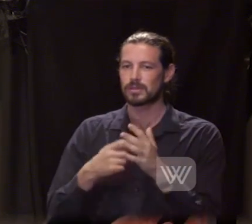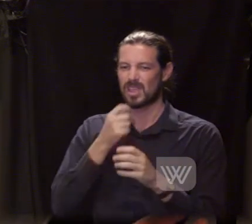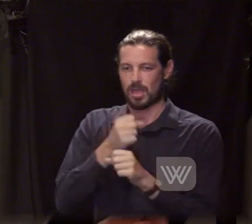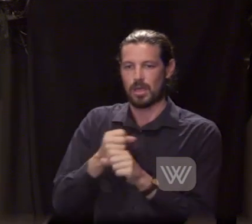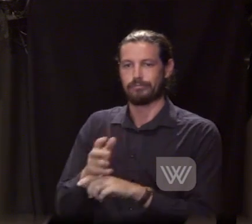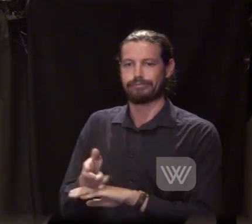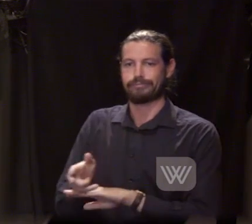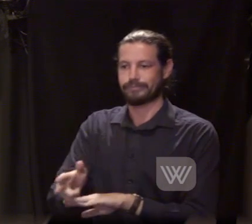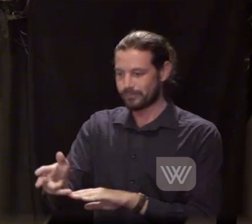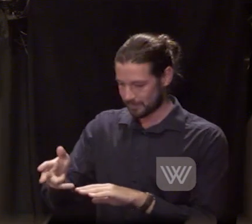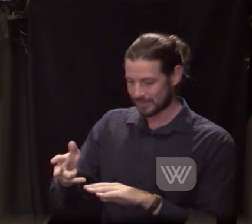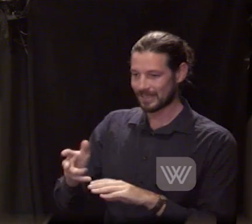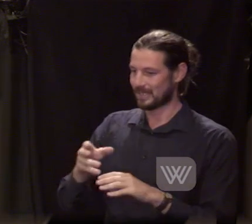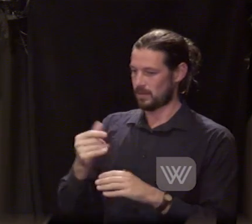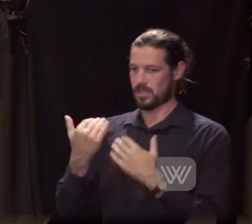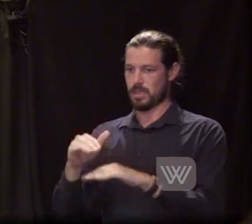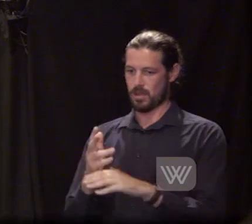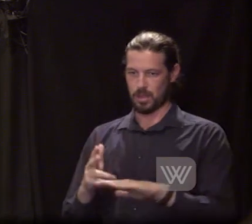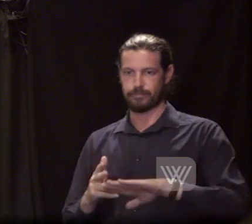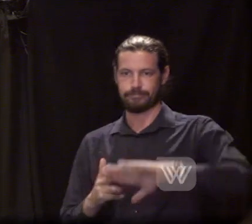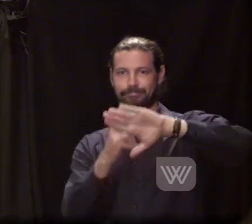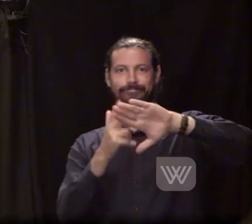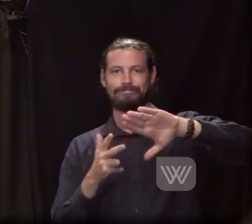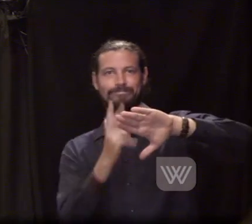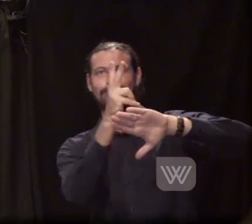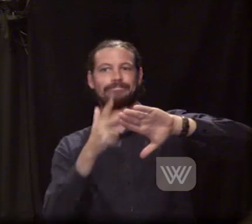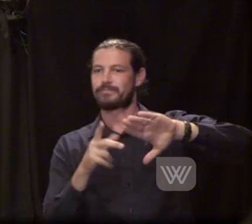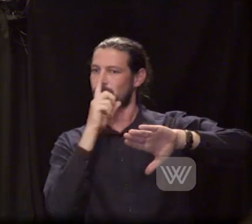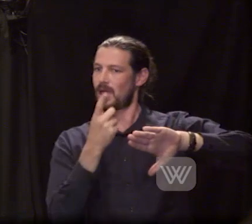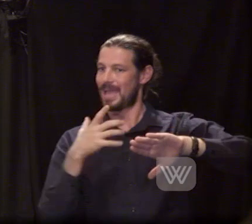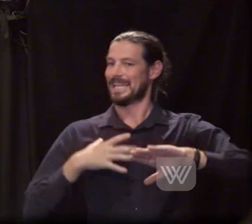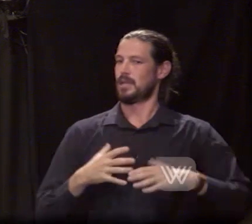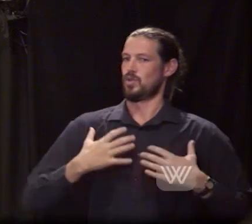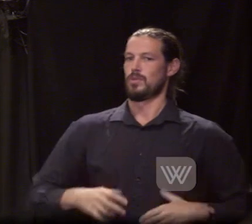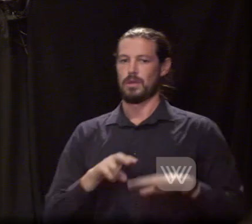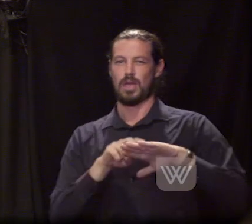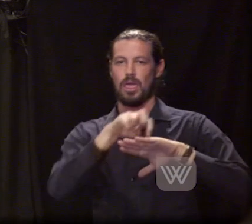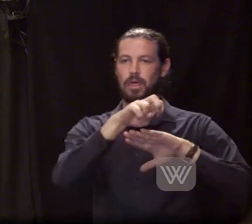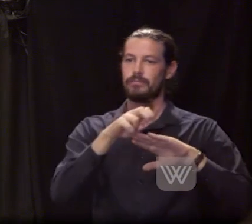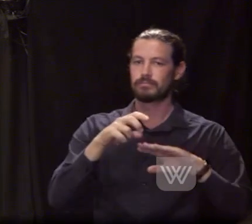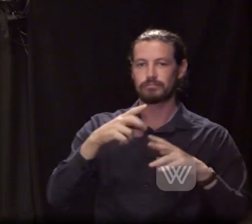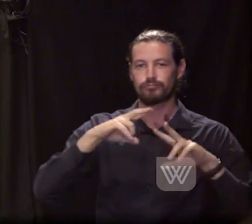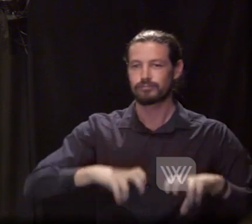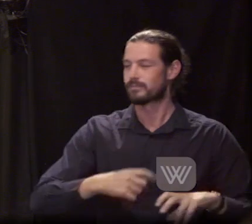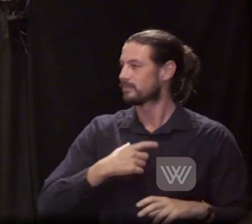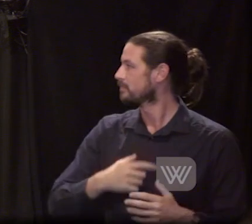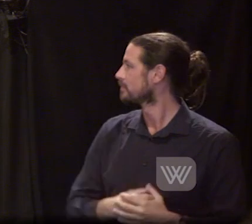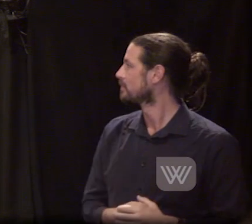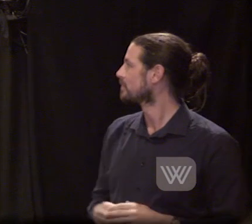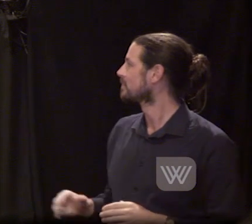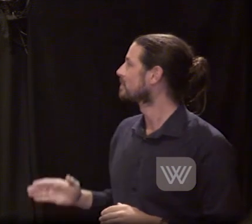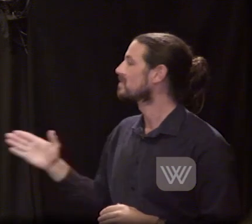go, and you have to have a human to be able to do that. Look, seriously, sign me up. So far, I'm not weirded out by any of